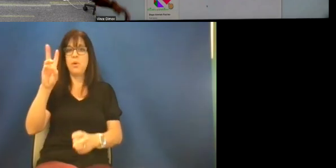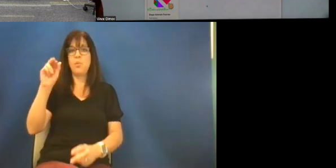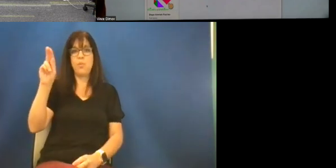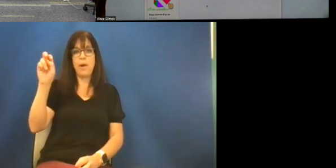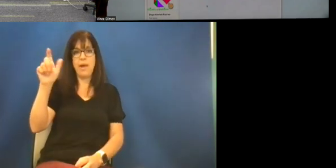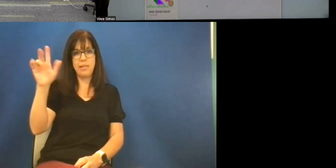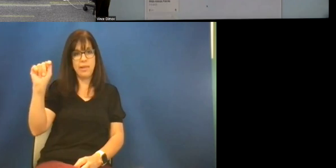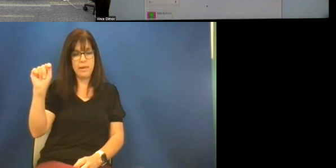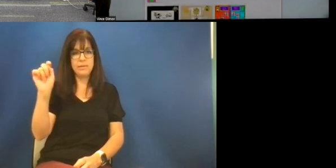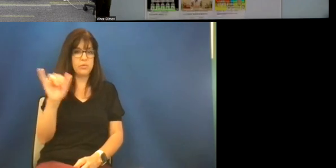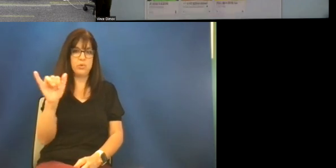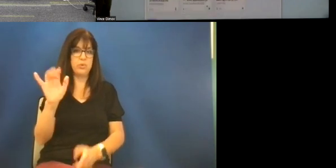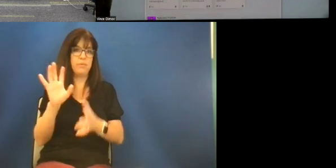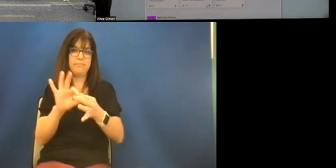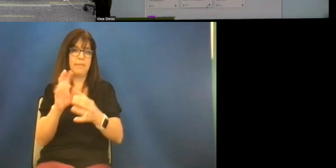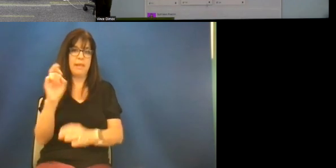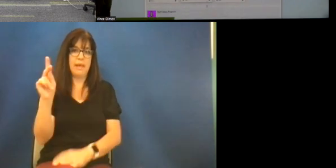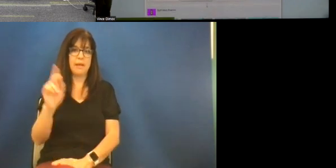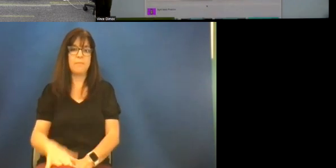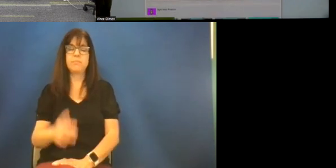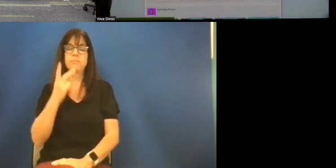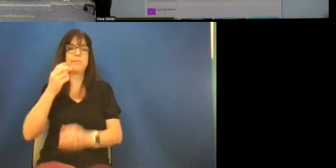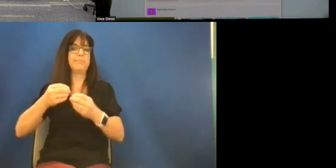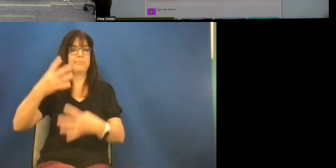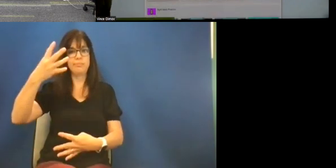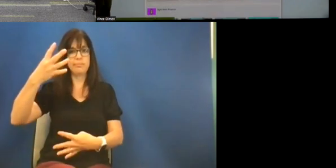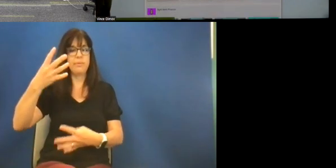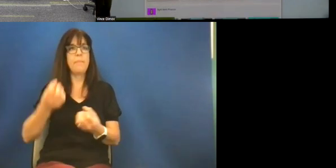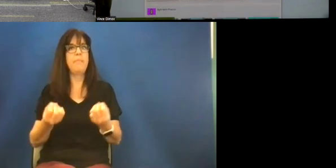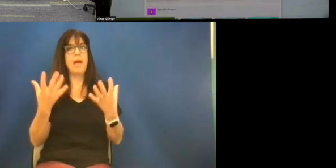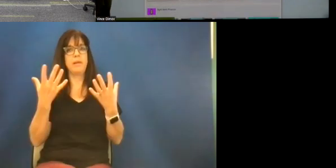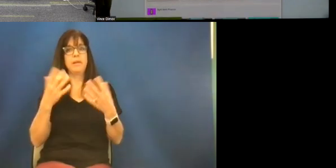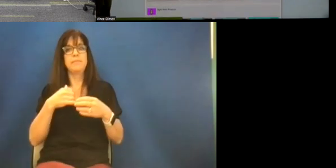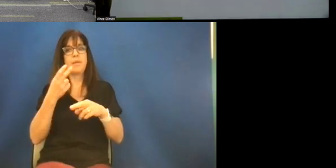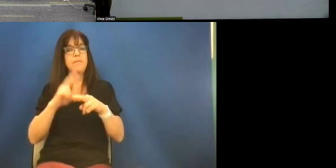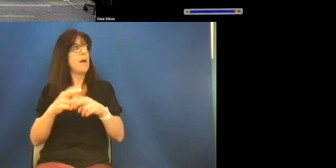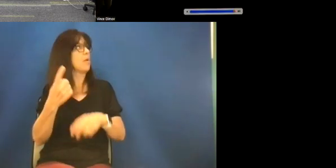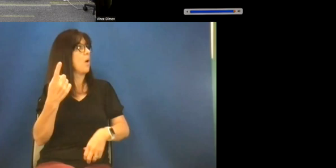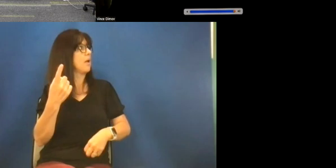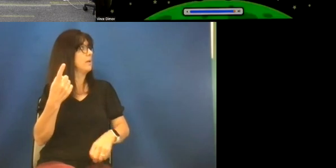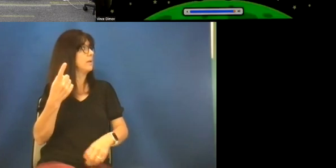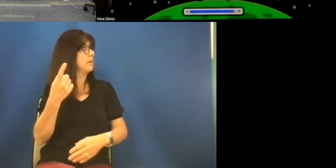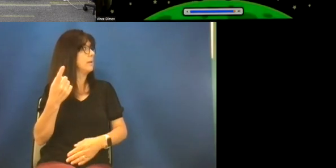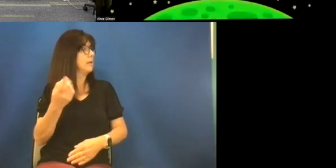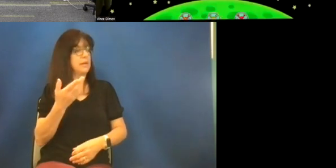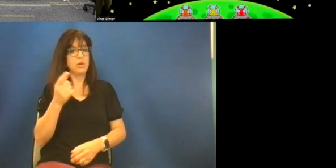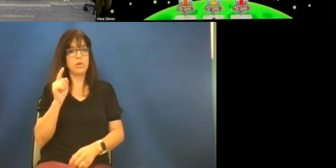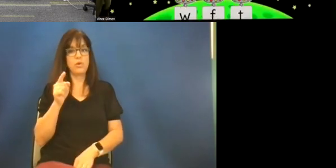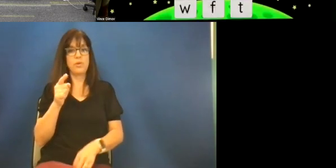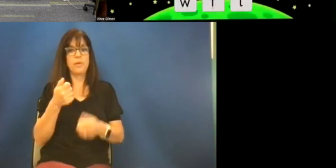link. You can click on it and see it. There's so many. Okay, this is a fun one with